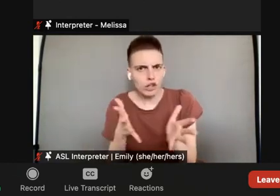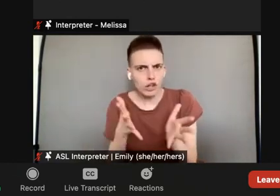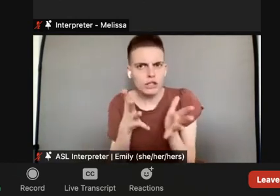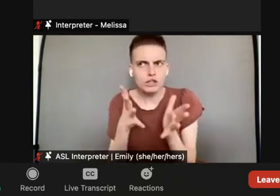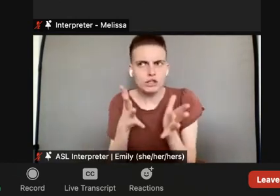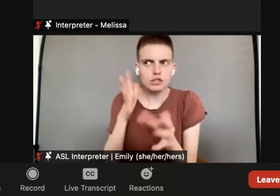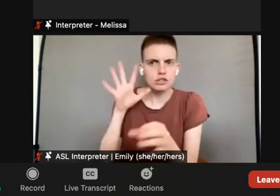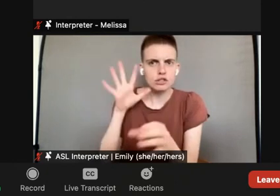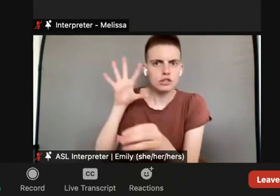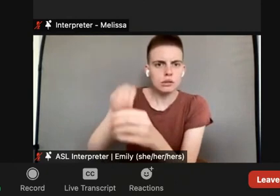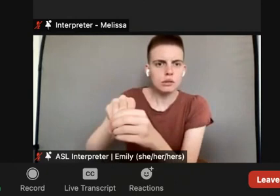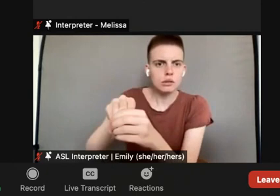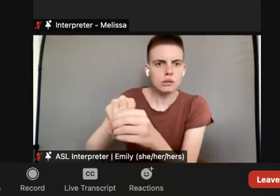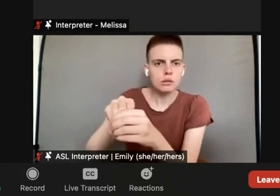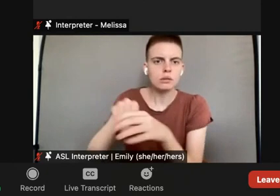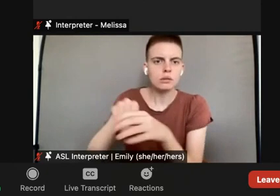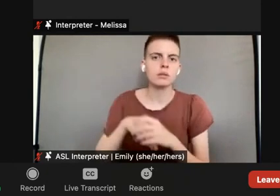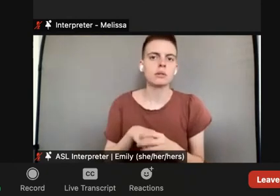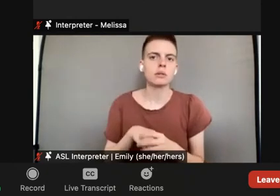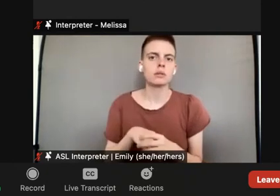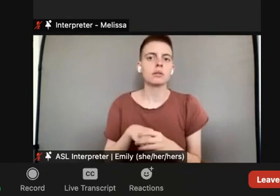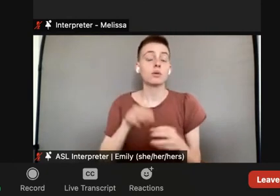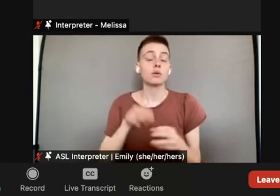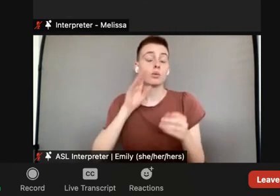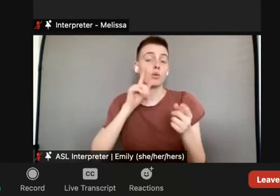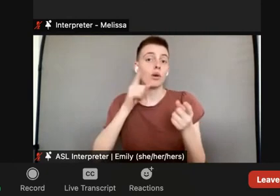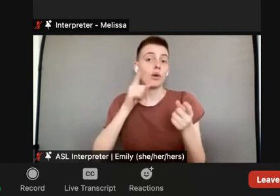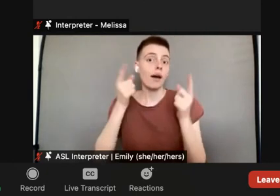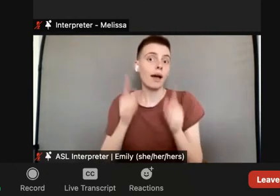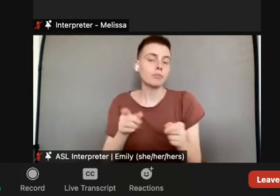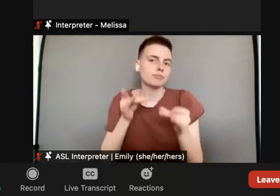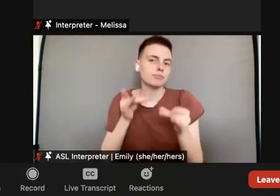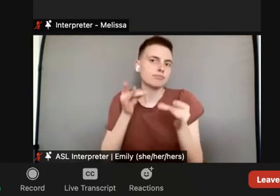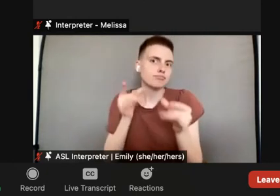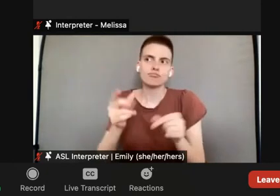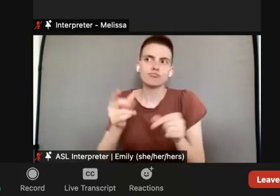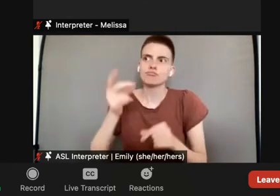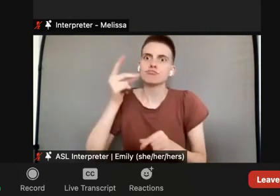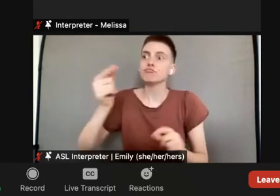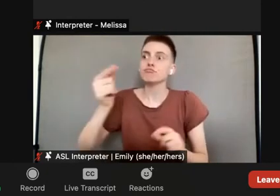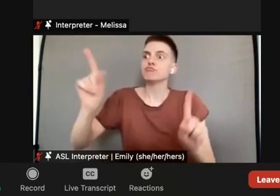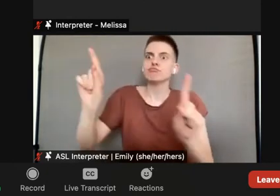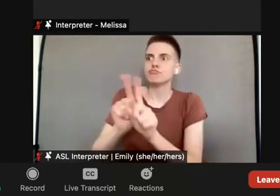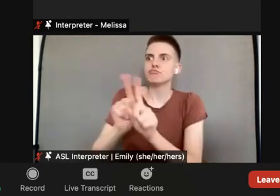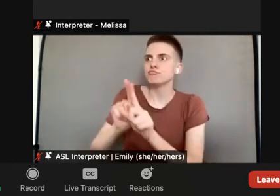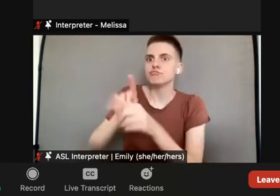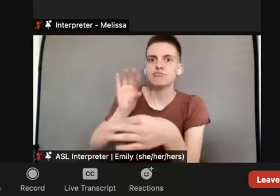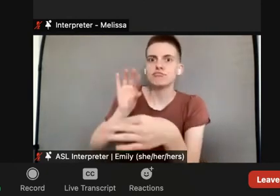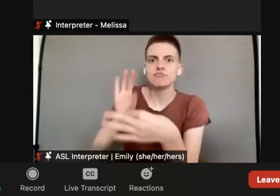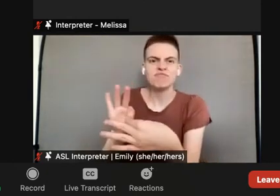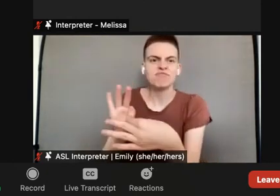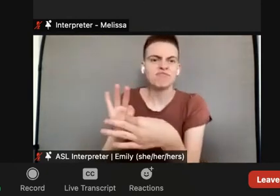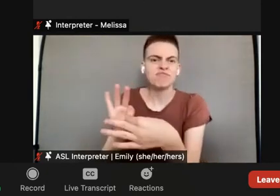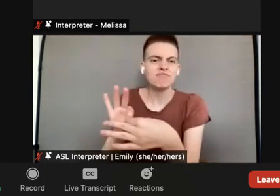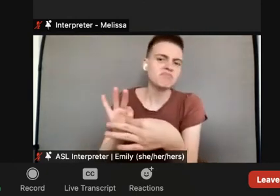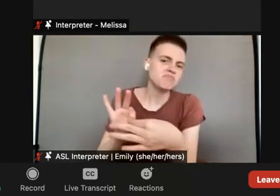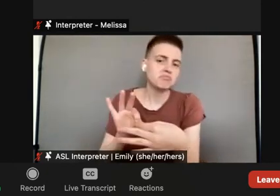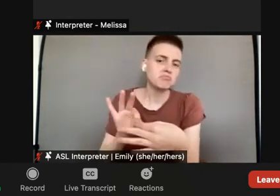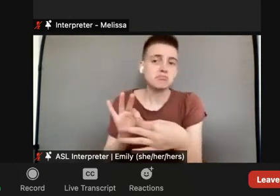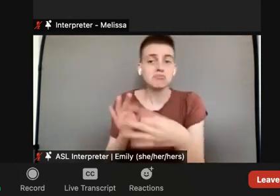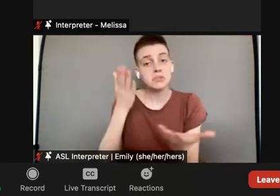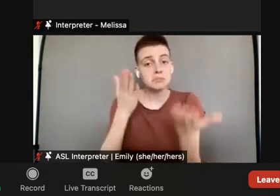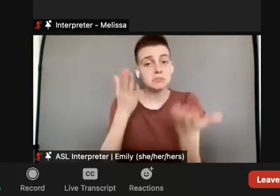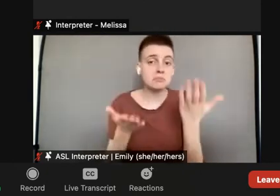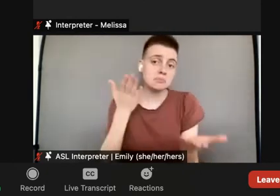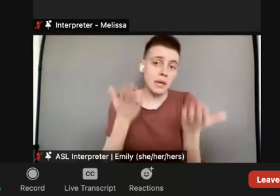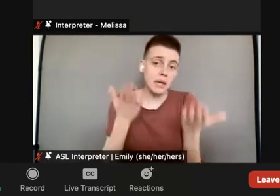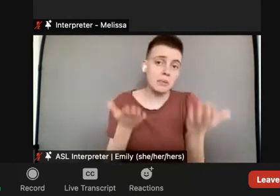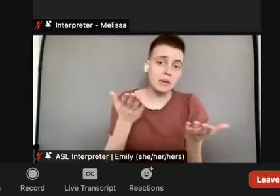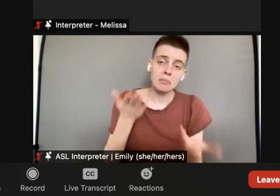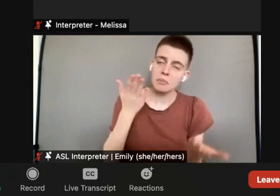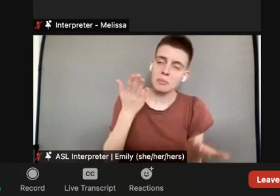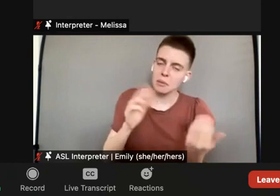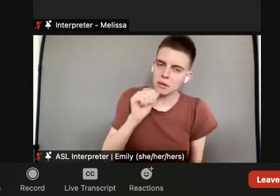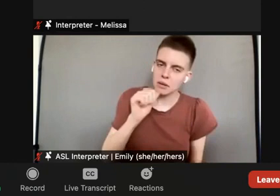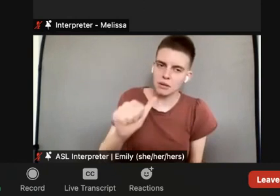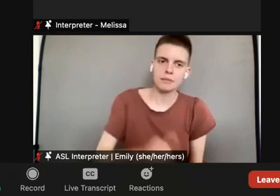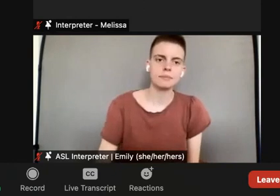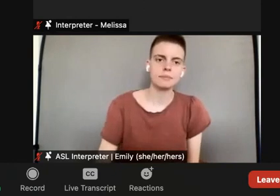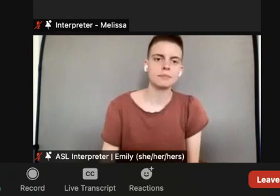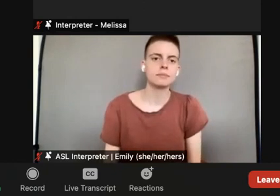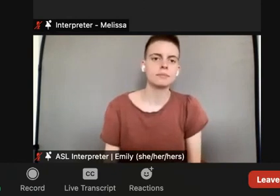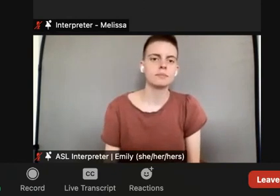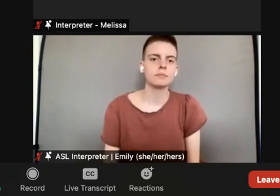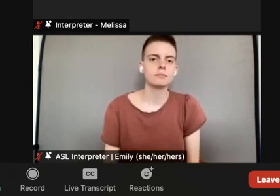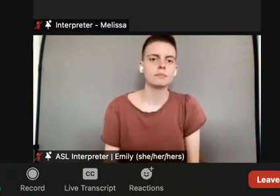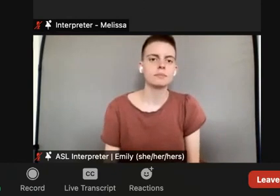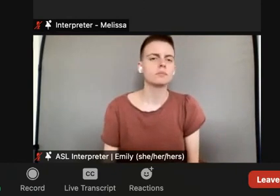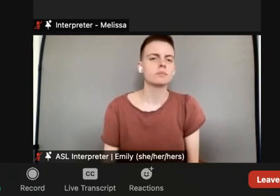not always going to happen spontaneously. Sometimes it will. That's a wonderful gift. We want to avoid caretaking